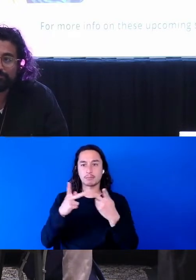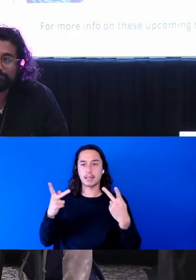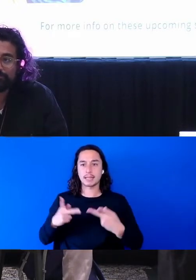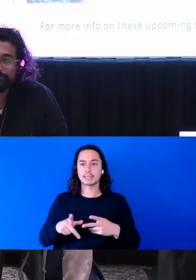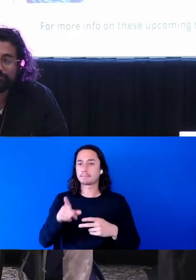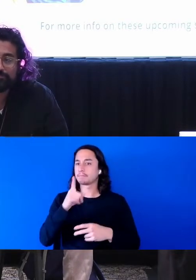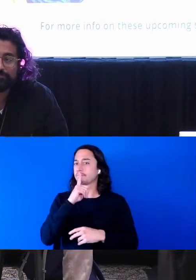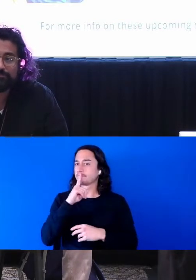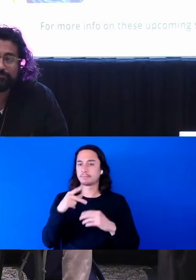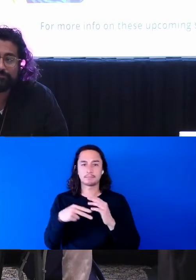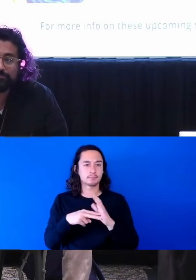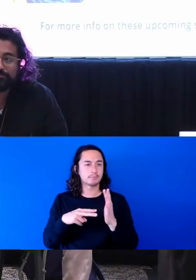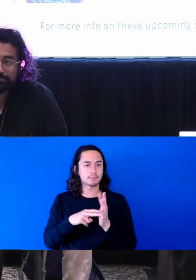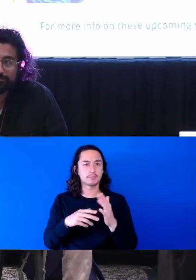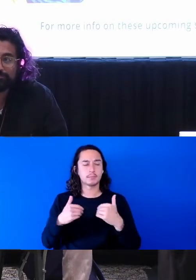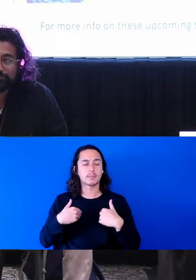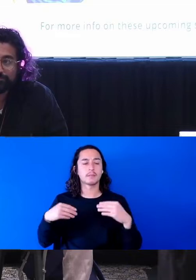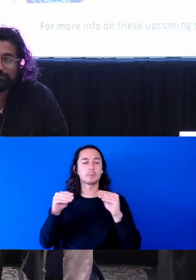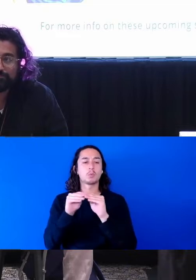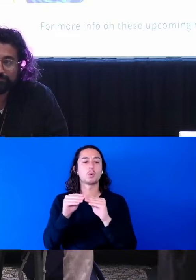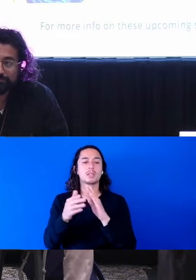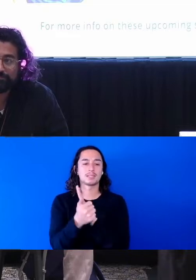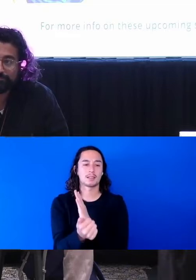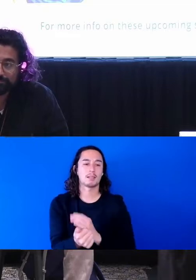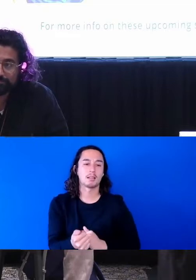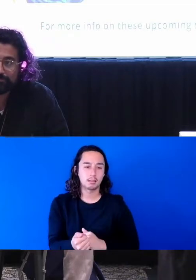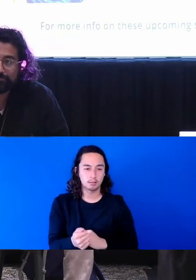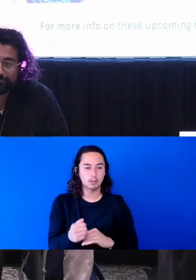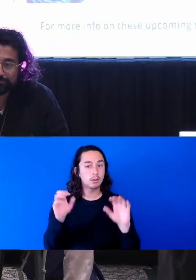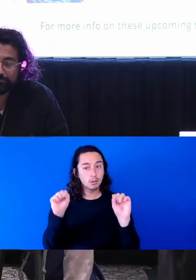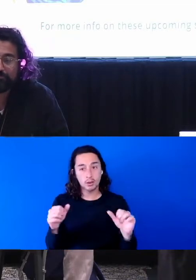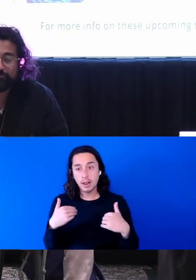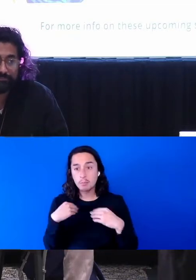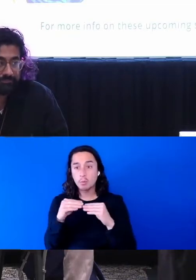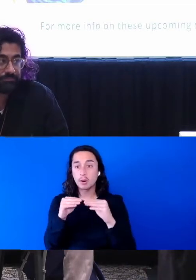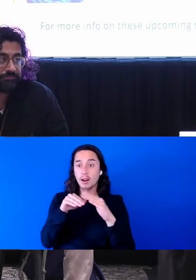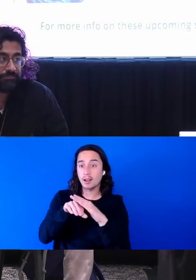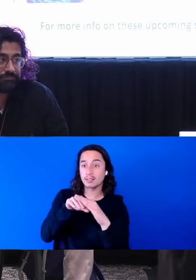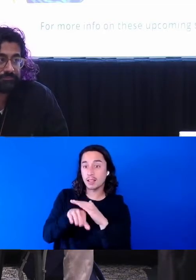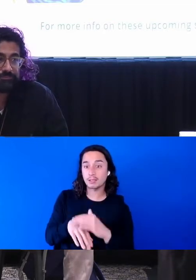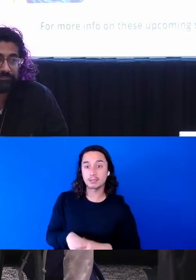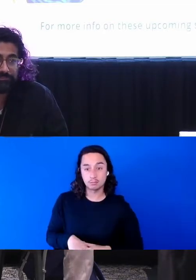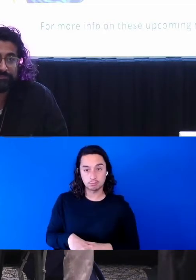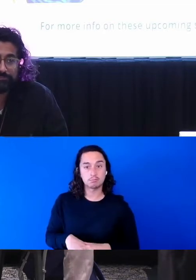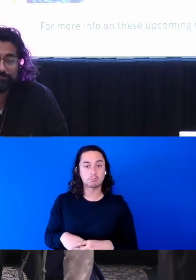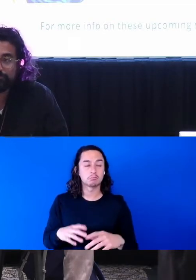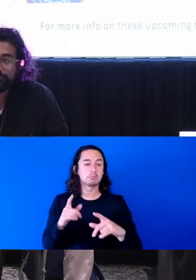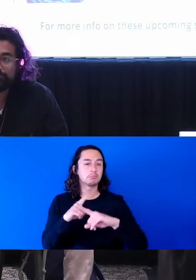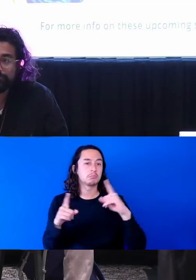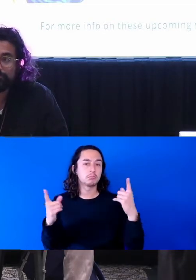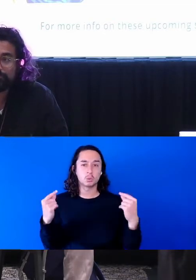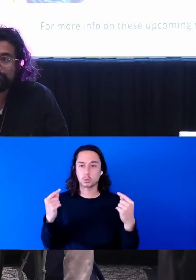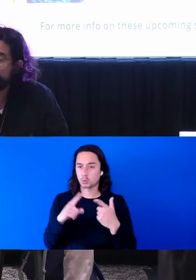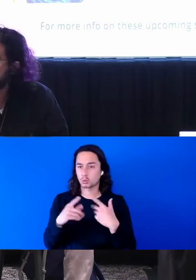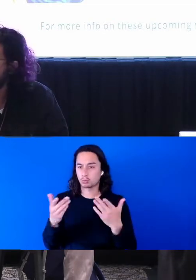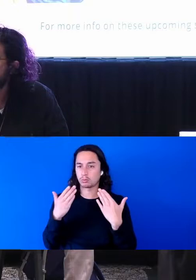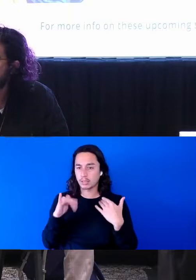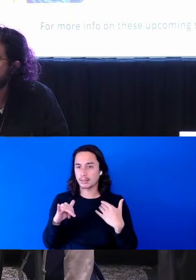have more skill. They could have had more access, but what they can do to kind of bring those leaders